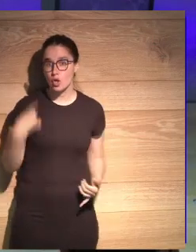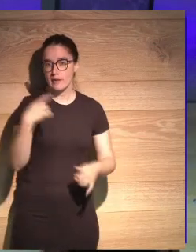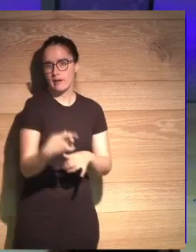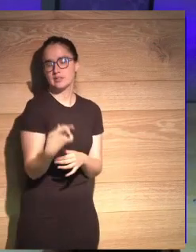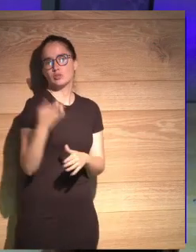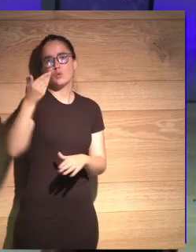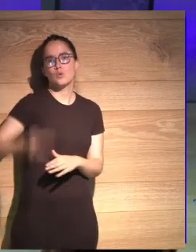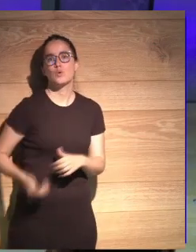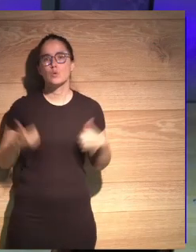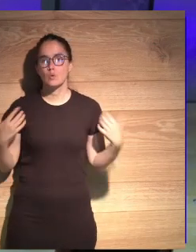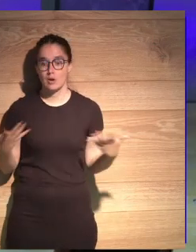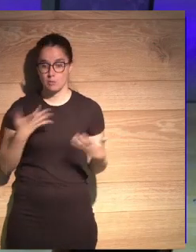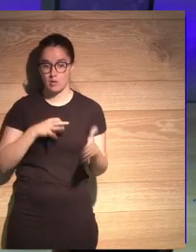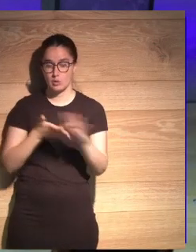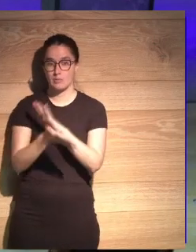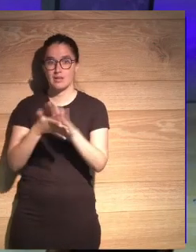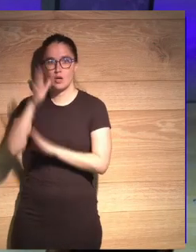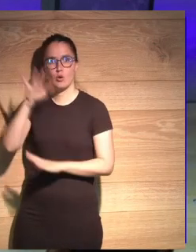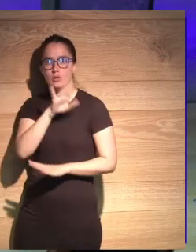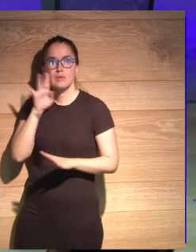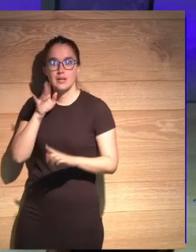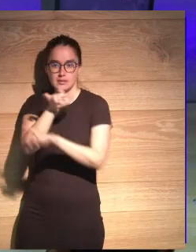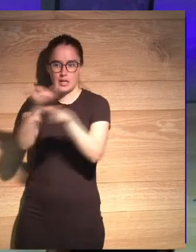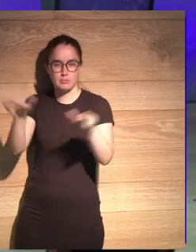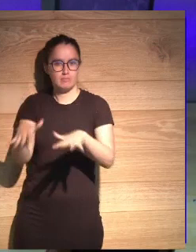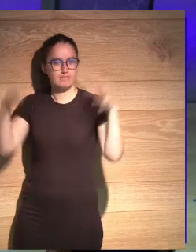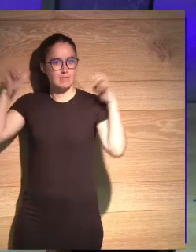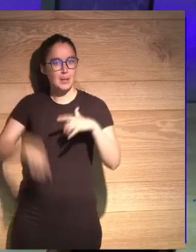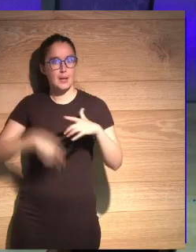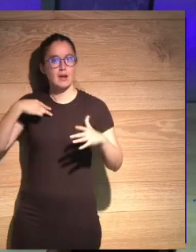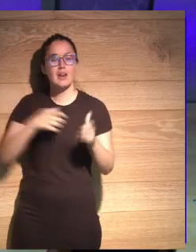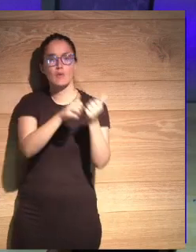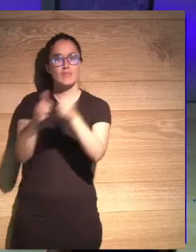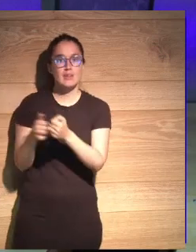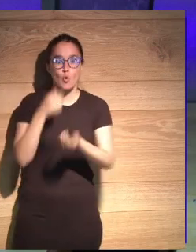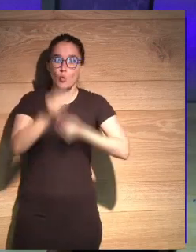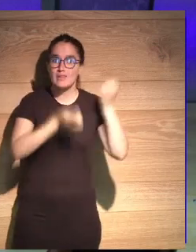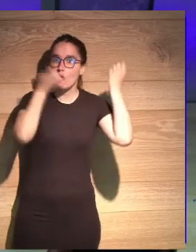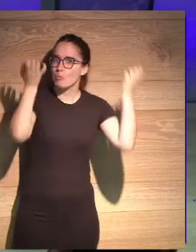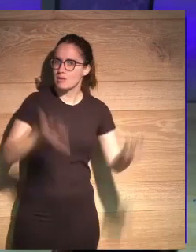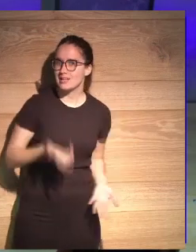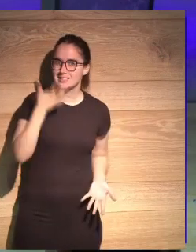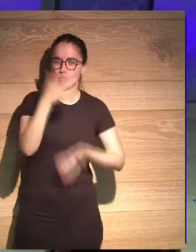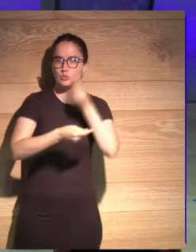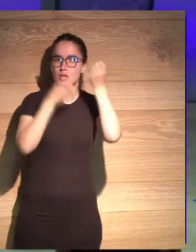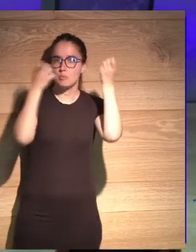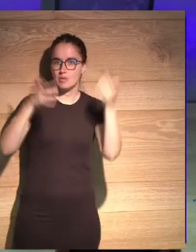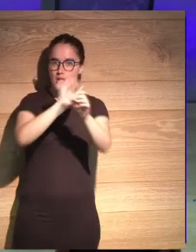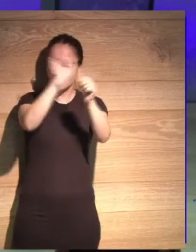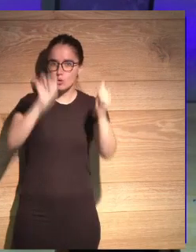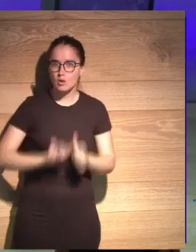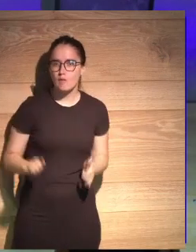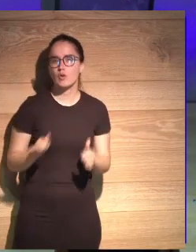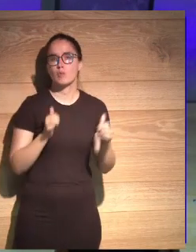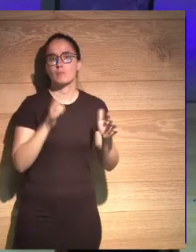the digital autism. And so it's important that we can tell parents and the general public that video games, when they